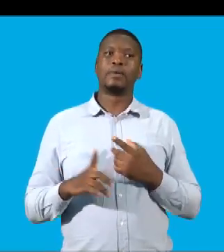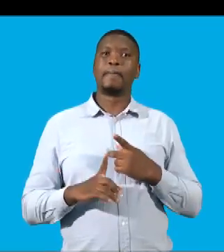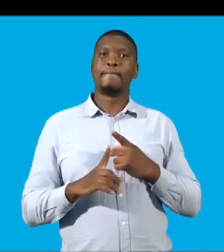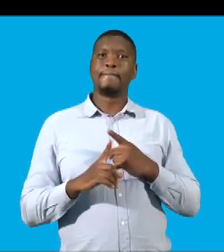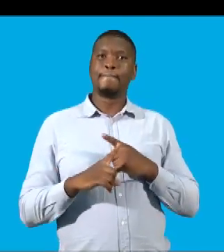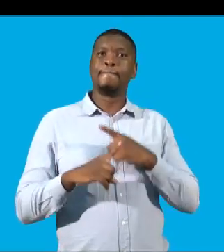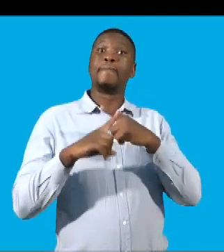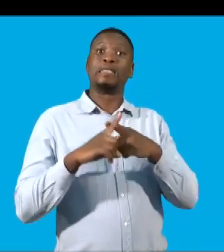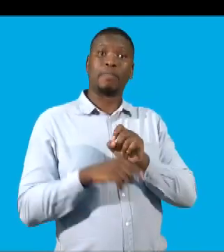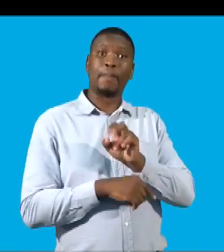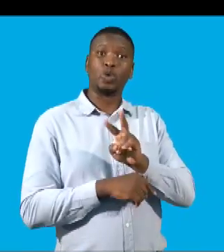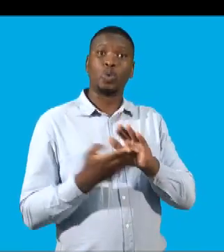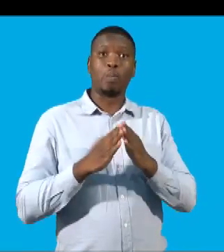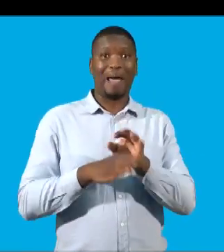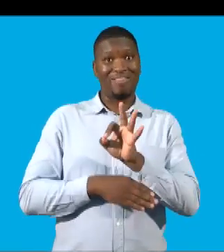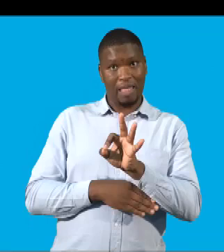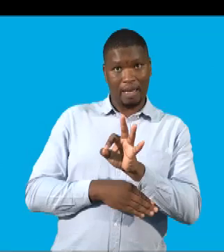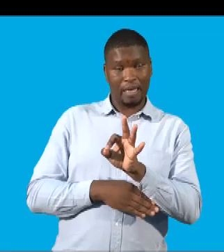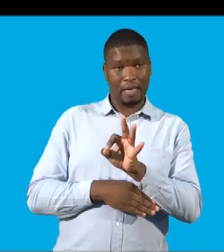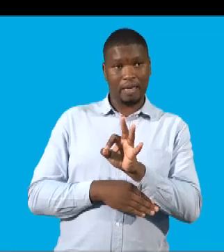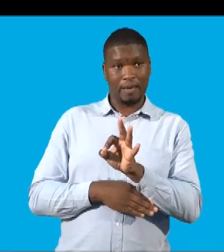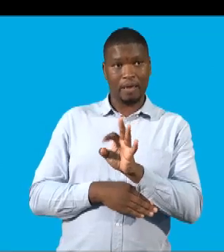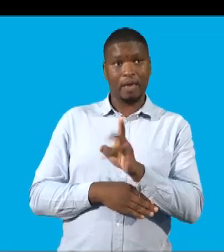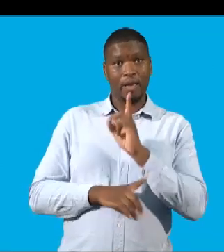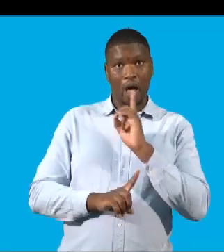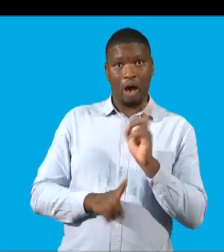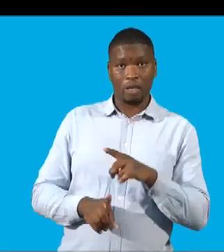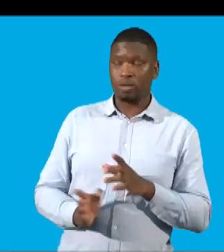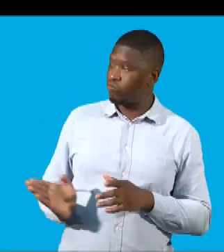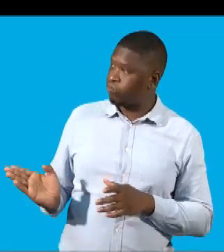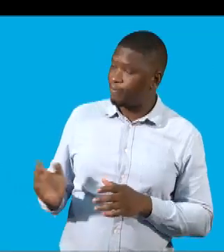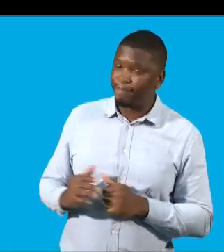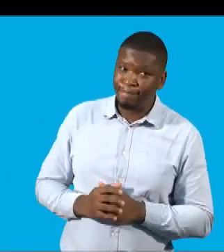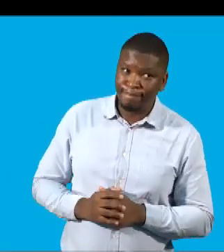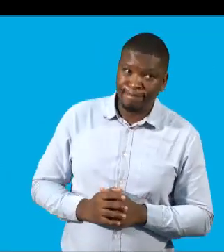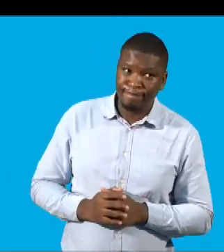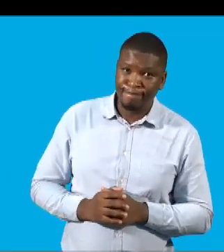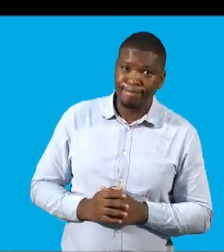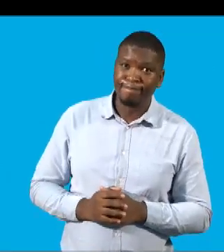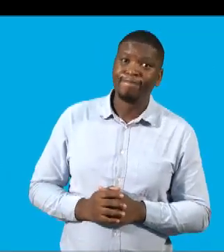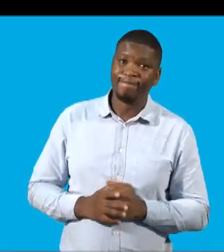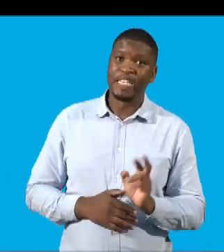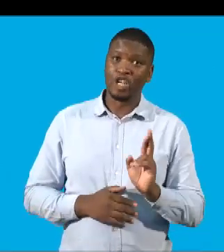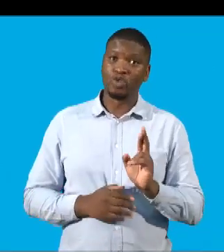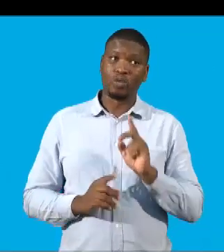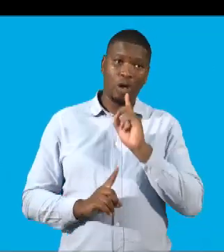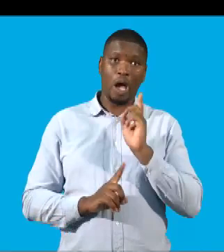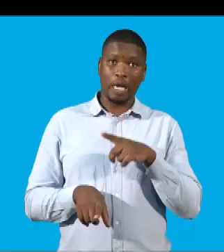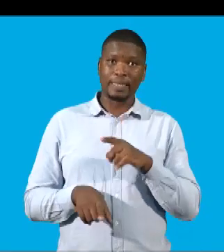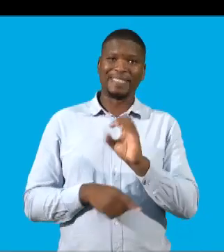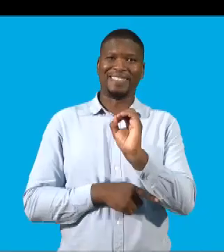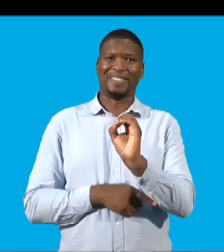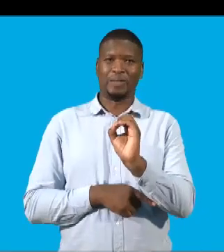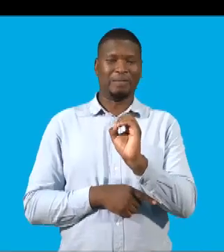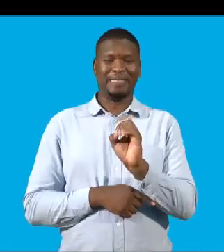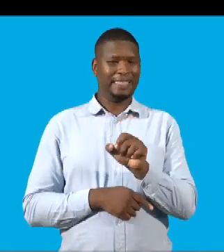our 2 by 3 over 2, that would give us a ratio of 0. So that's